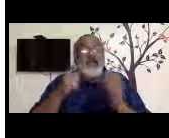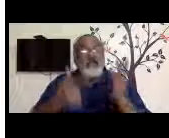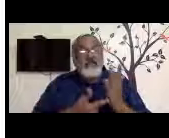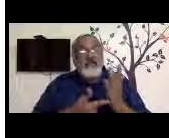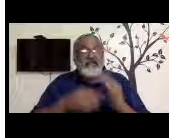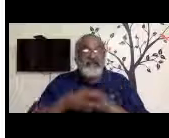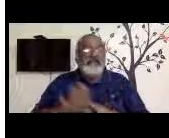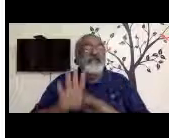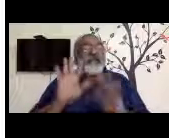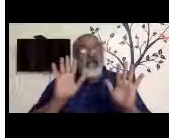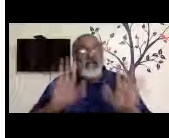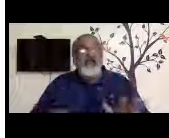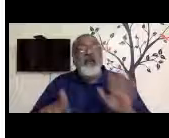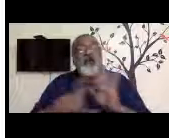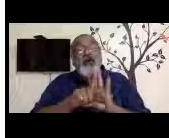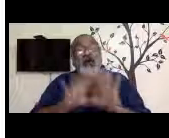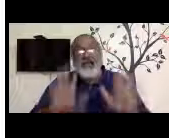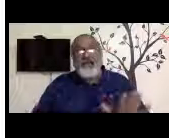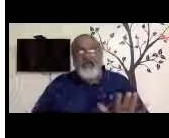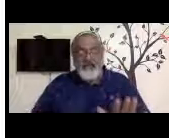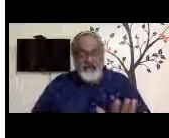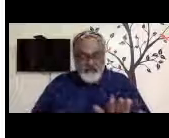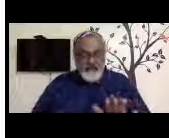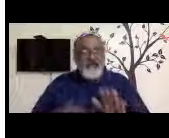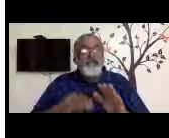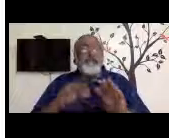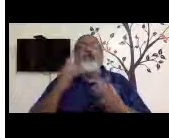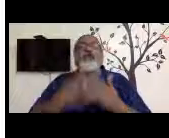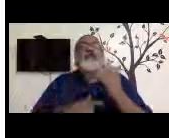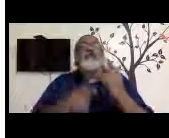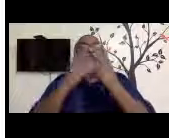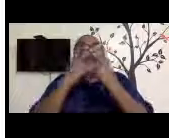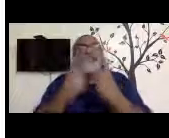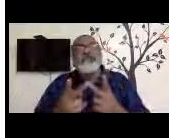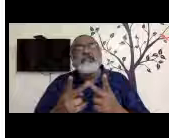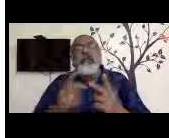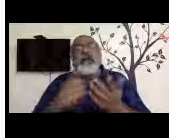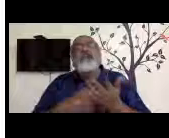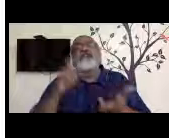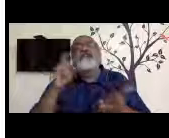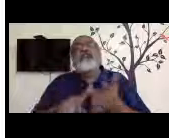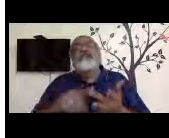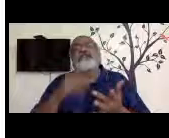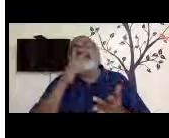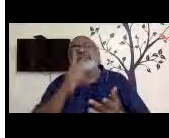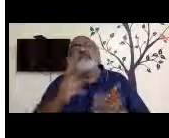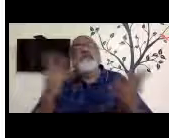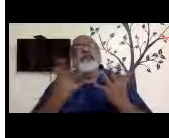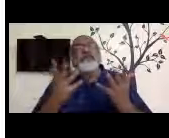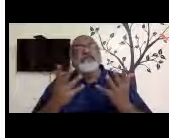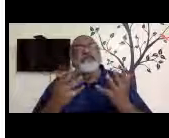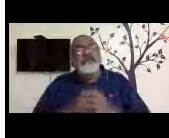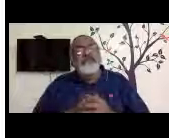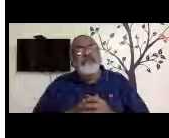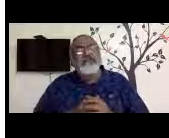and which is a law in India. And what do we see in Rehabilitation Council of India Act, RCI Act,